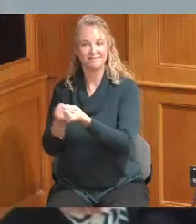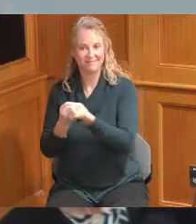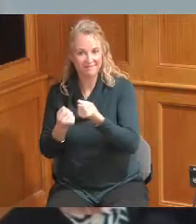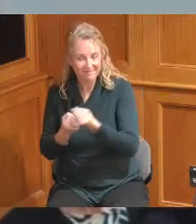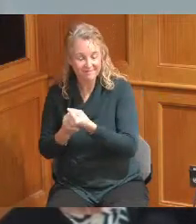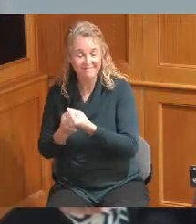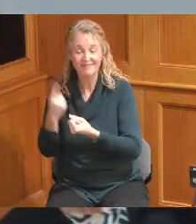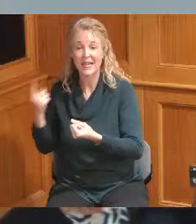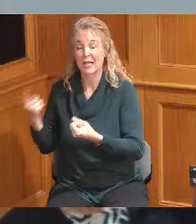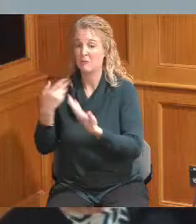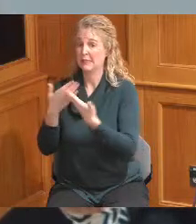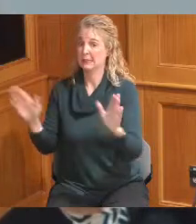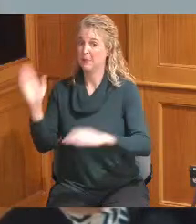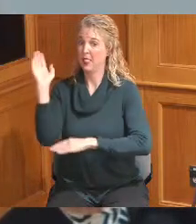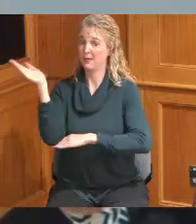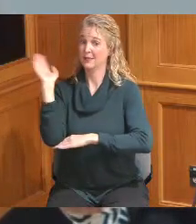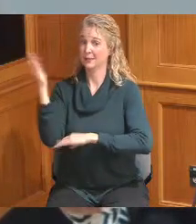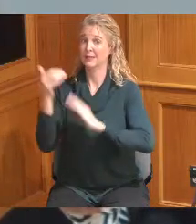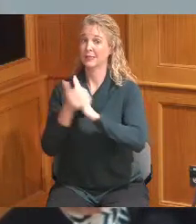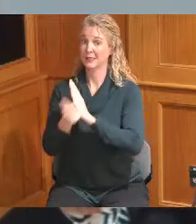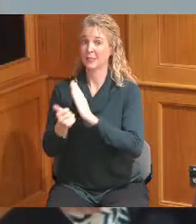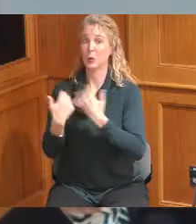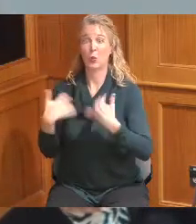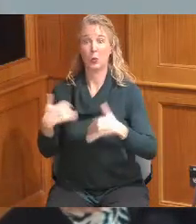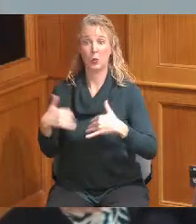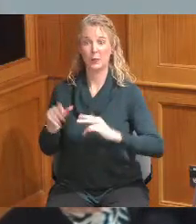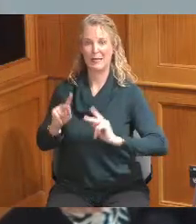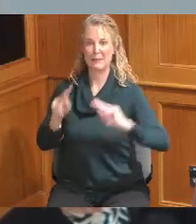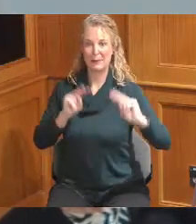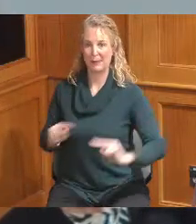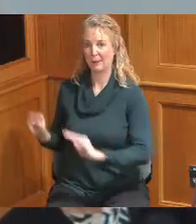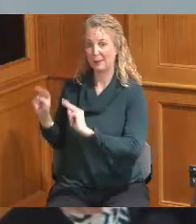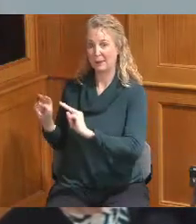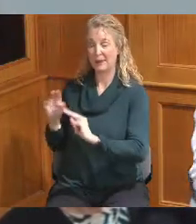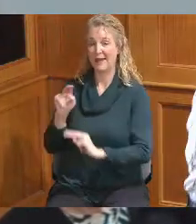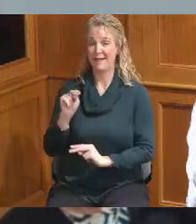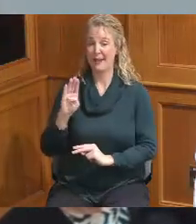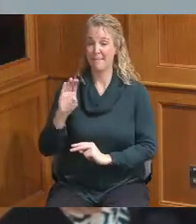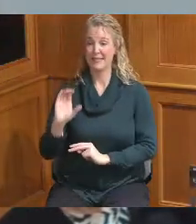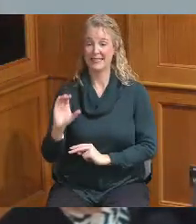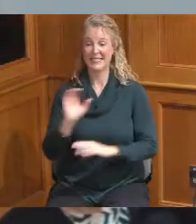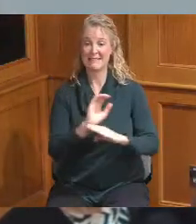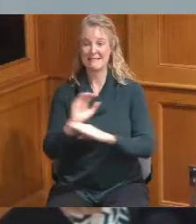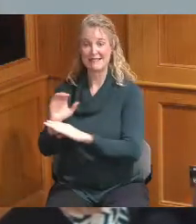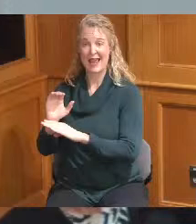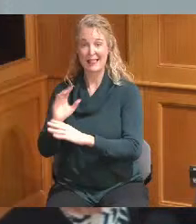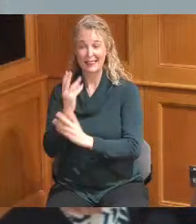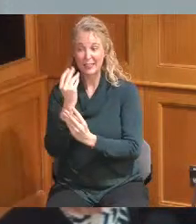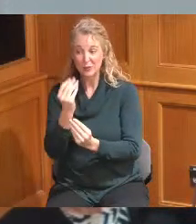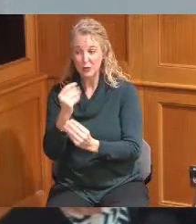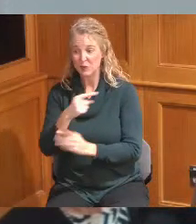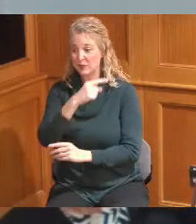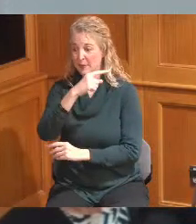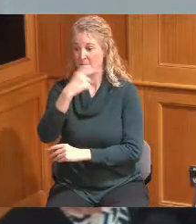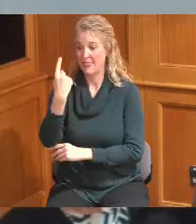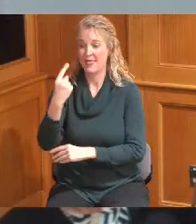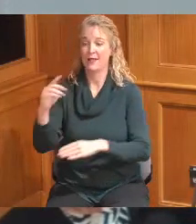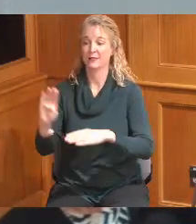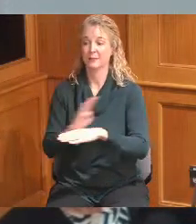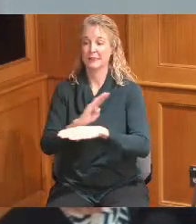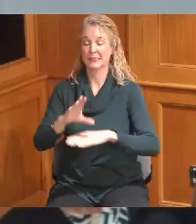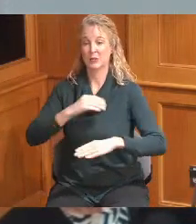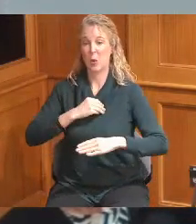Woods' public speaking skills have earned him the spotlight on NBC Nightly News, the Black Enterprise